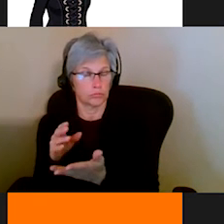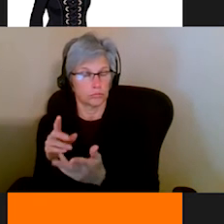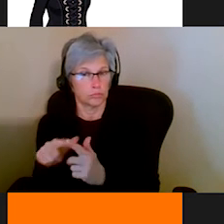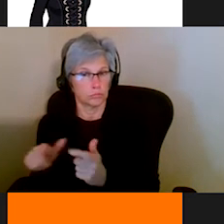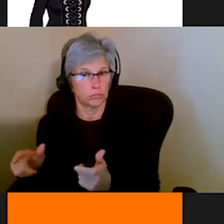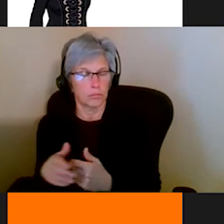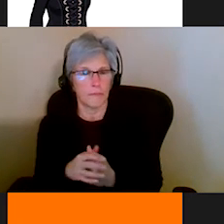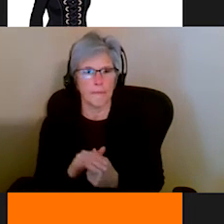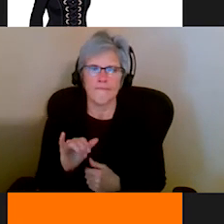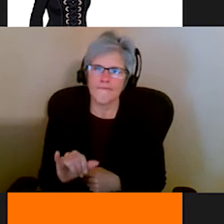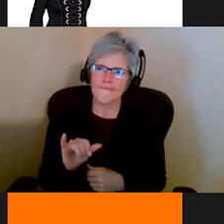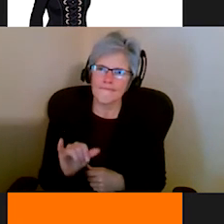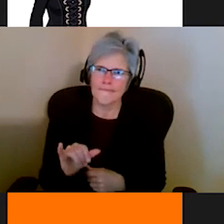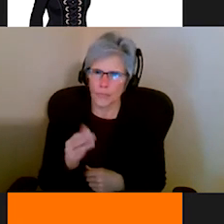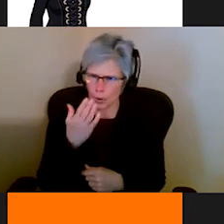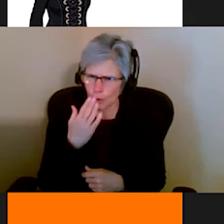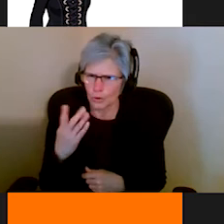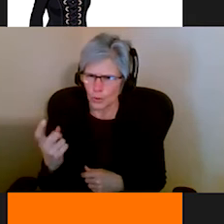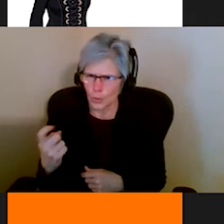a very good question.